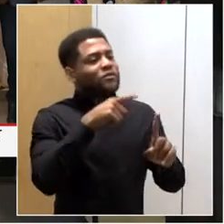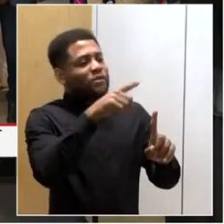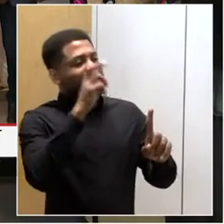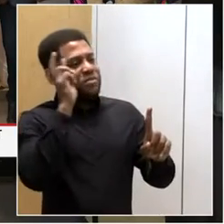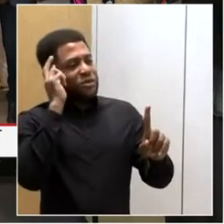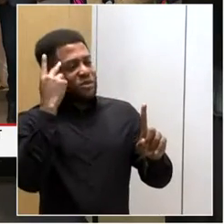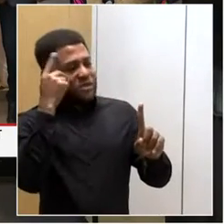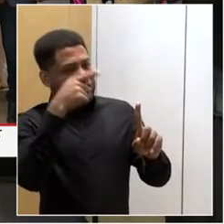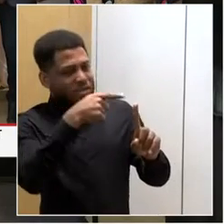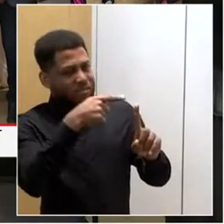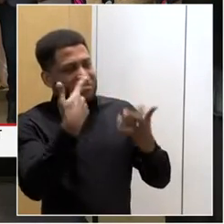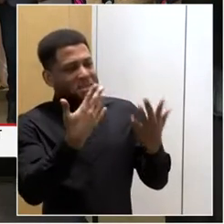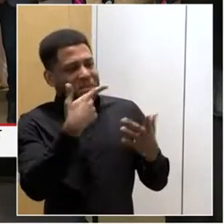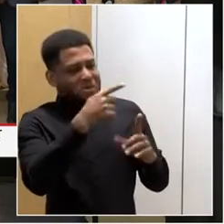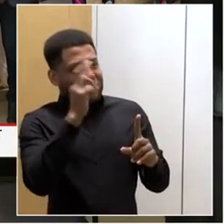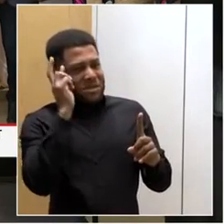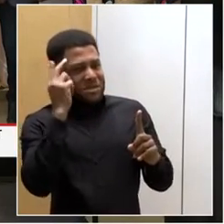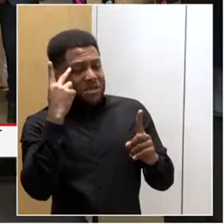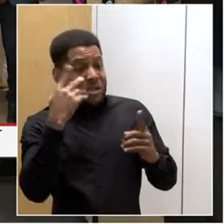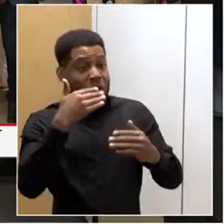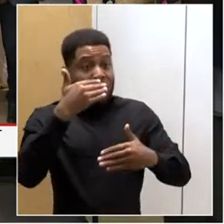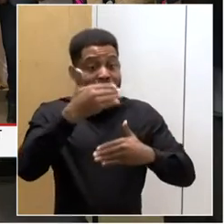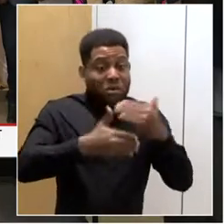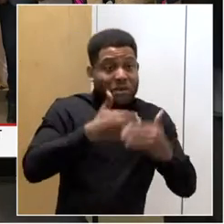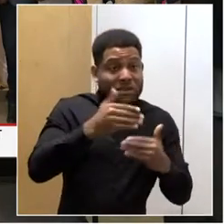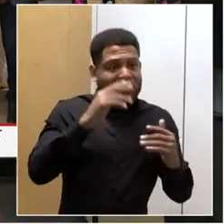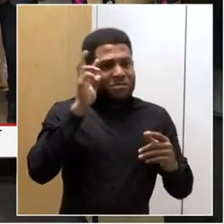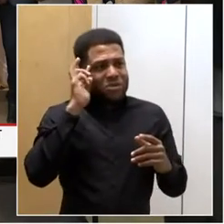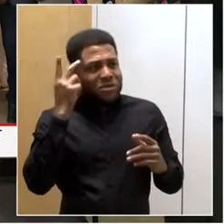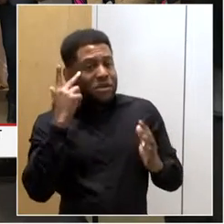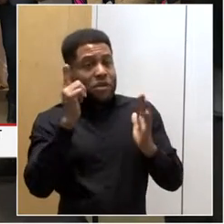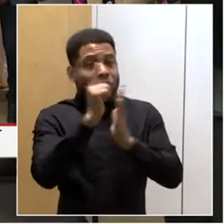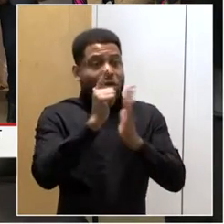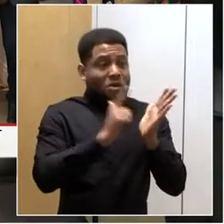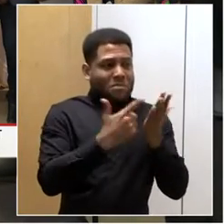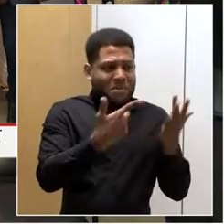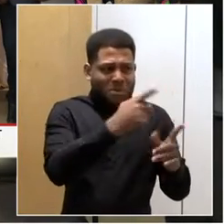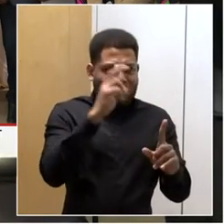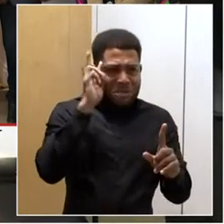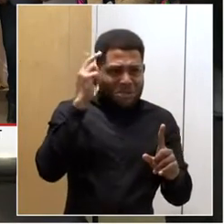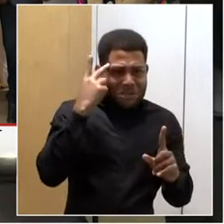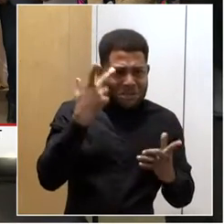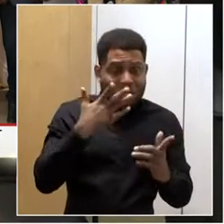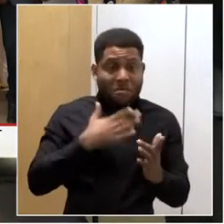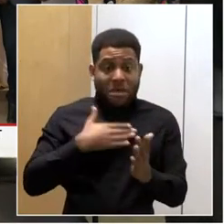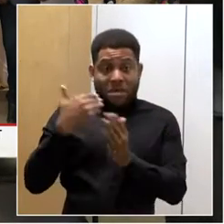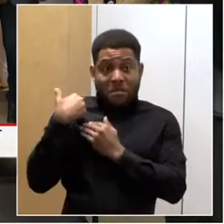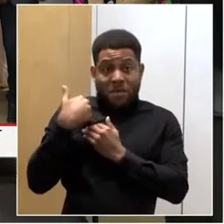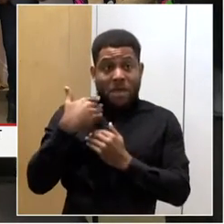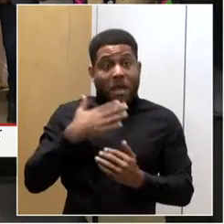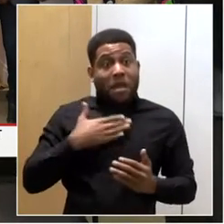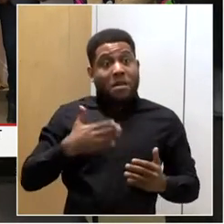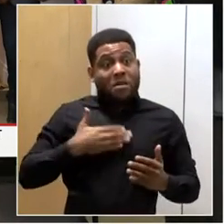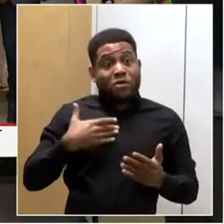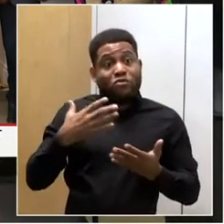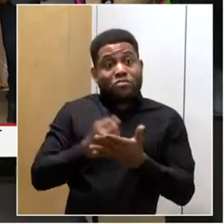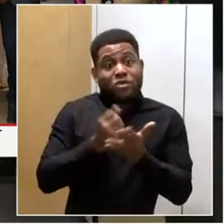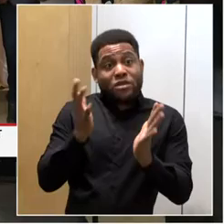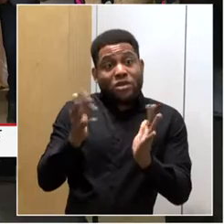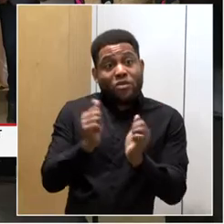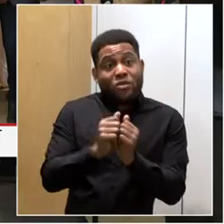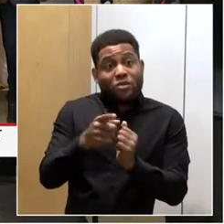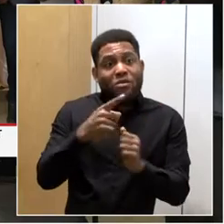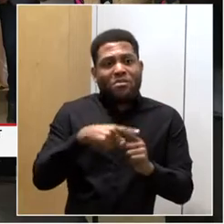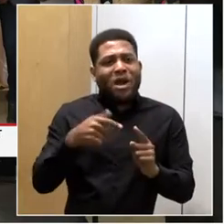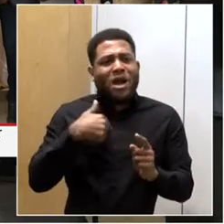mayoral accountability means. I'm happy to explain it to you, but I don't think everybody needs to sit here for a half an hour to hear it. I read it with my